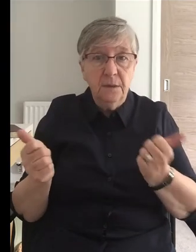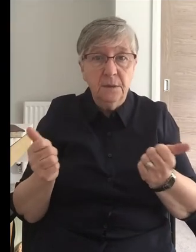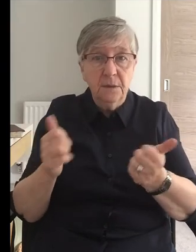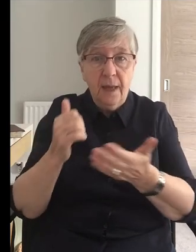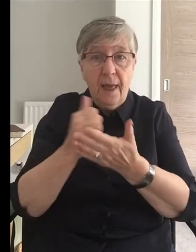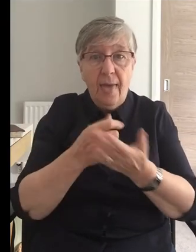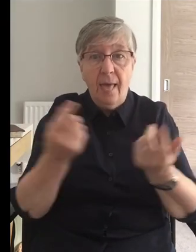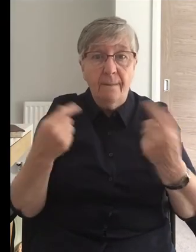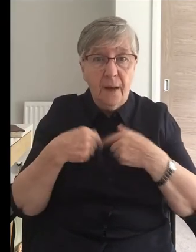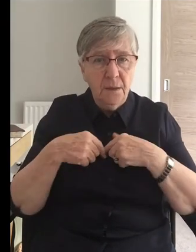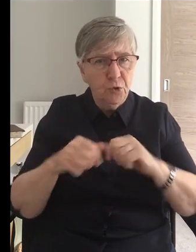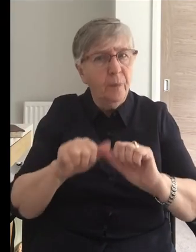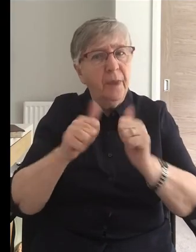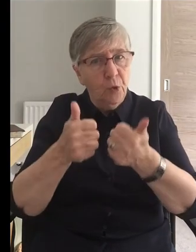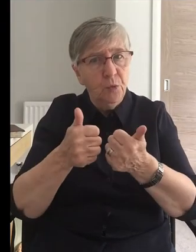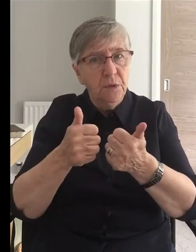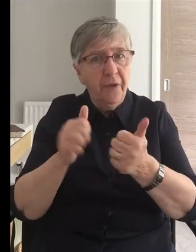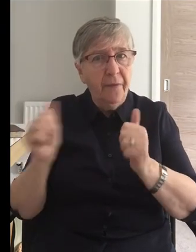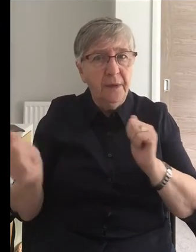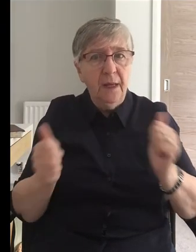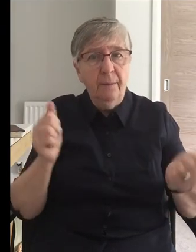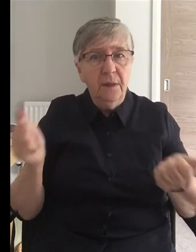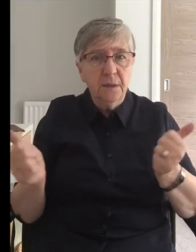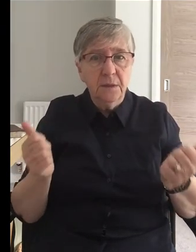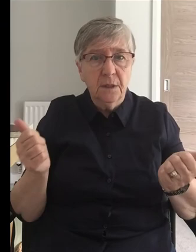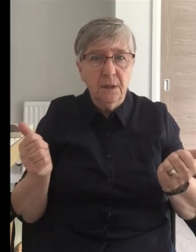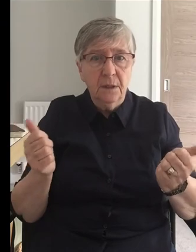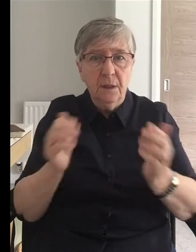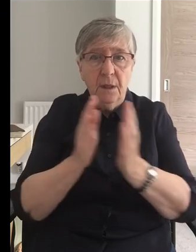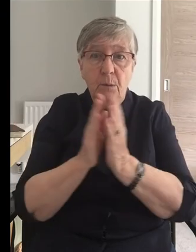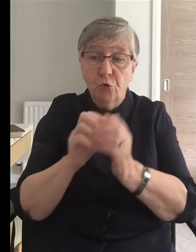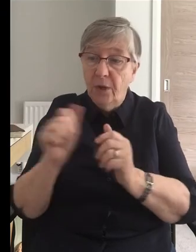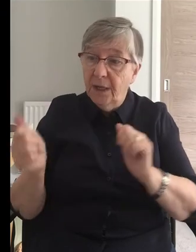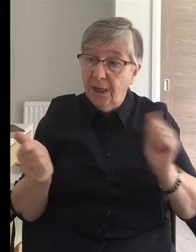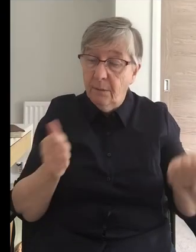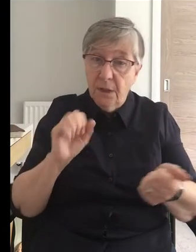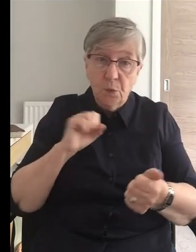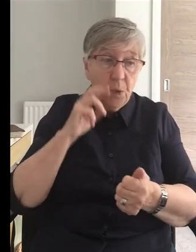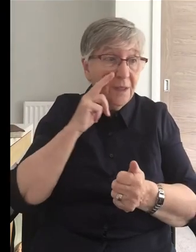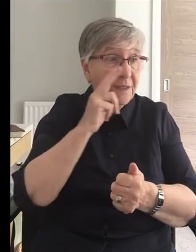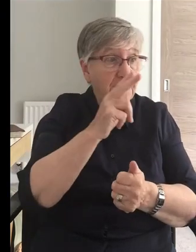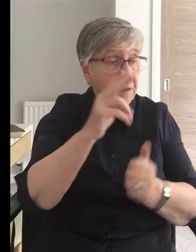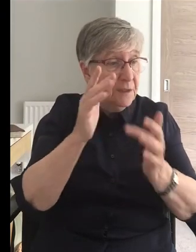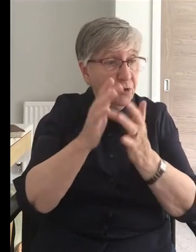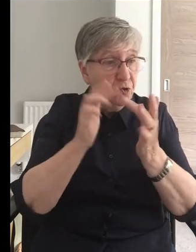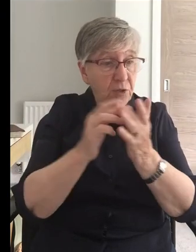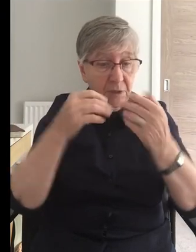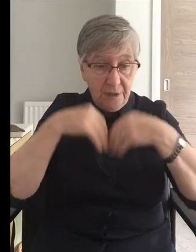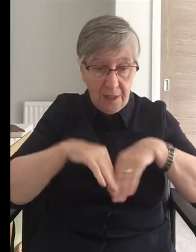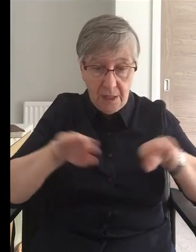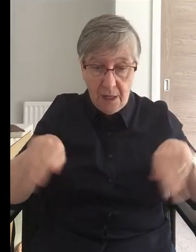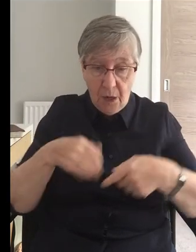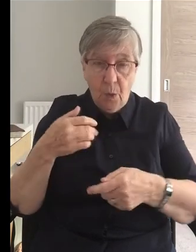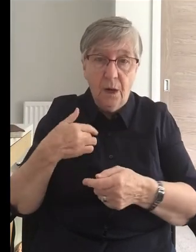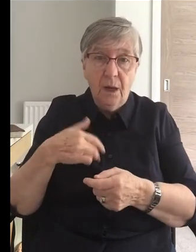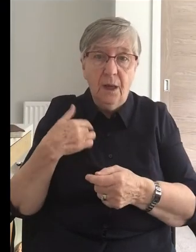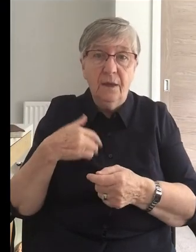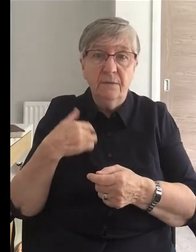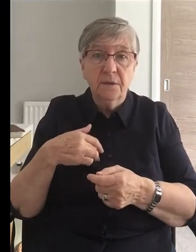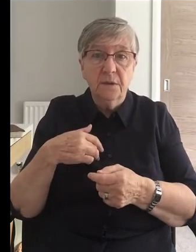good neighbours. We pray that our neighbours would see you in us. We pray